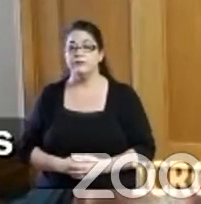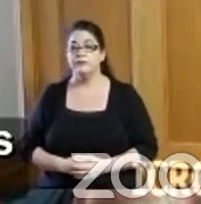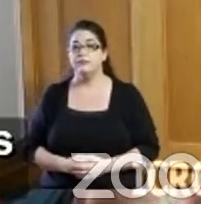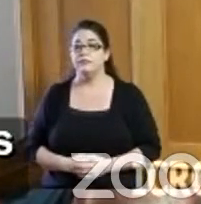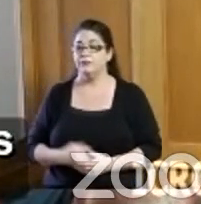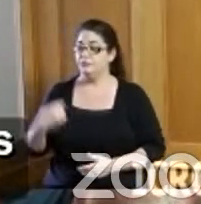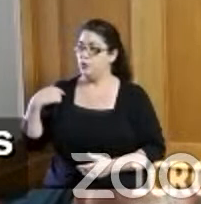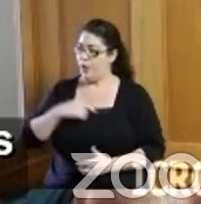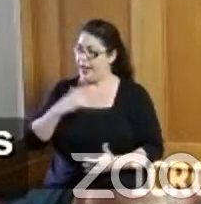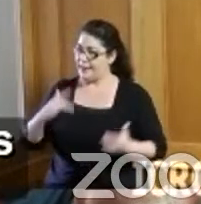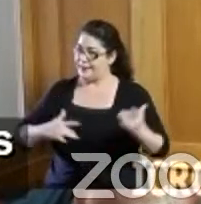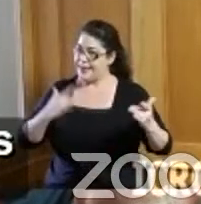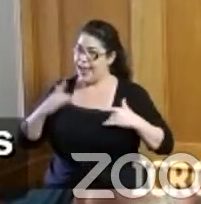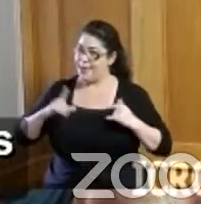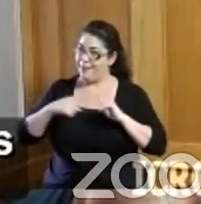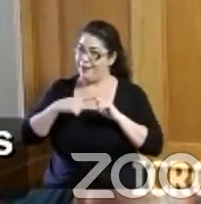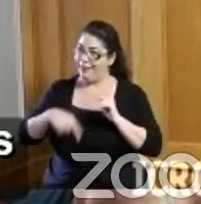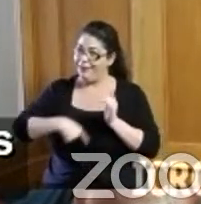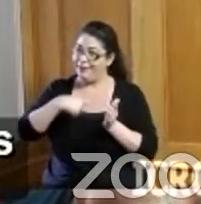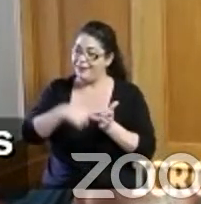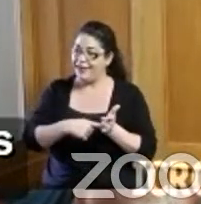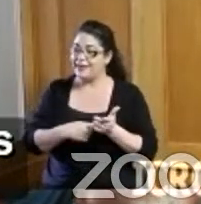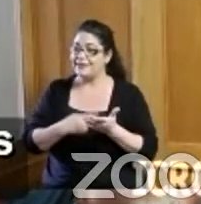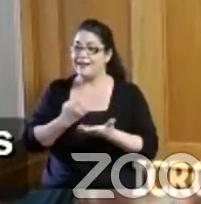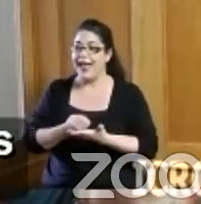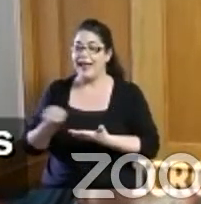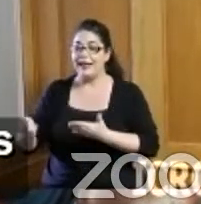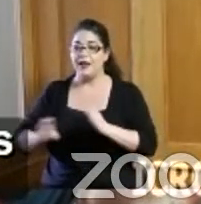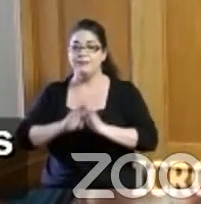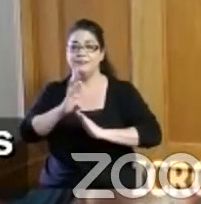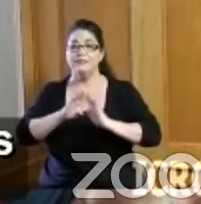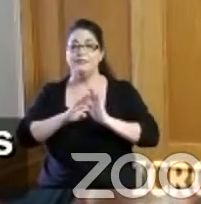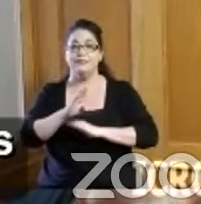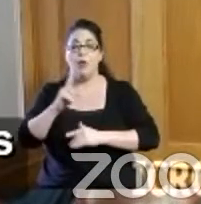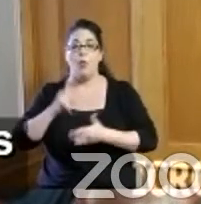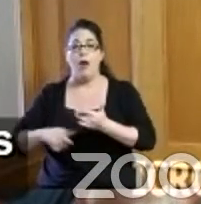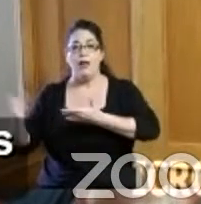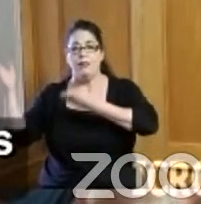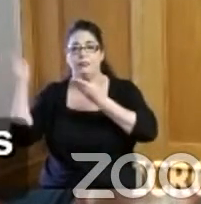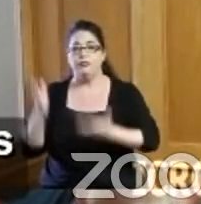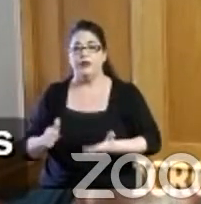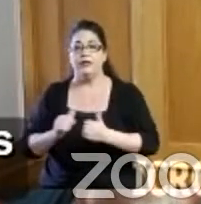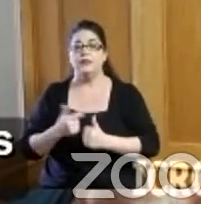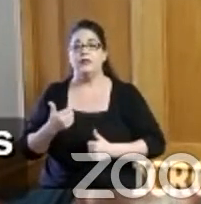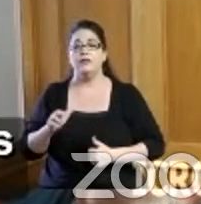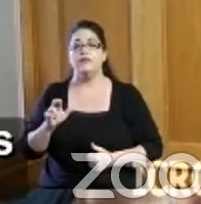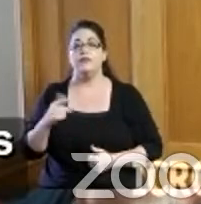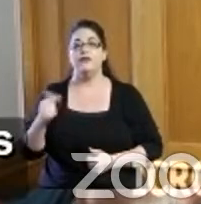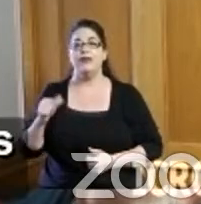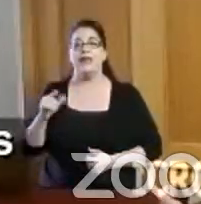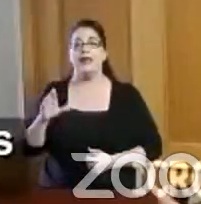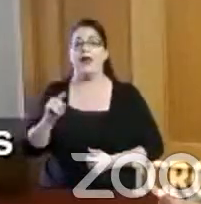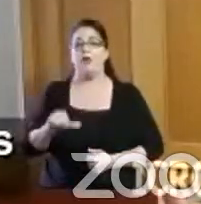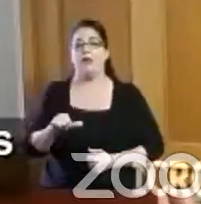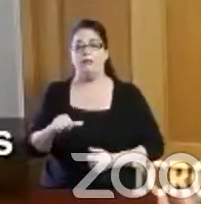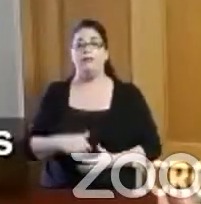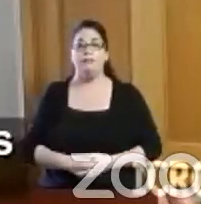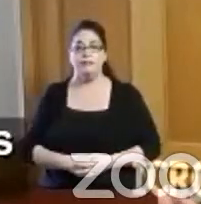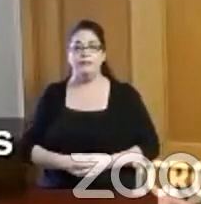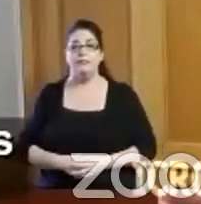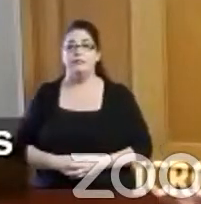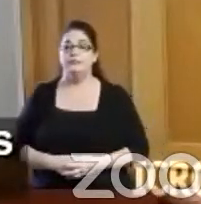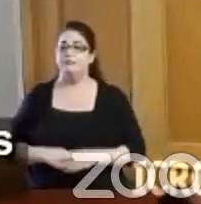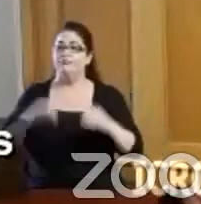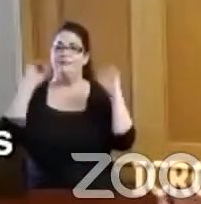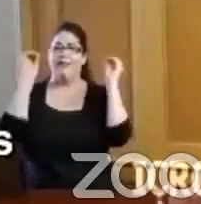We are pretty excited about this economic development project in Green Township and what it will bring to Hamilton County and Green Township. We have nothing like this right now, and